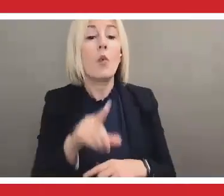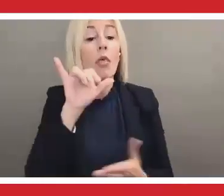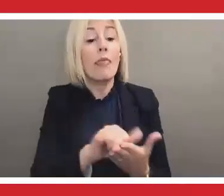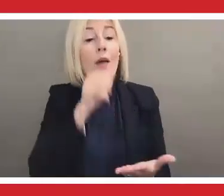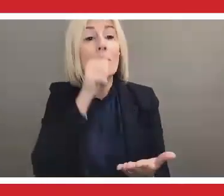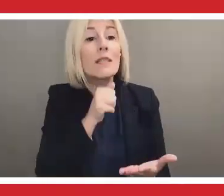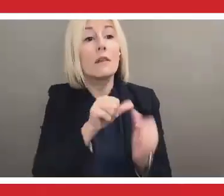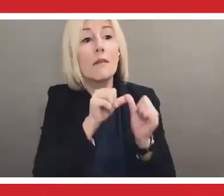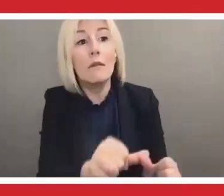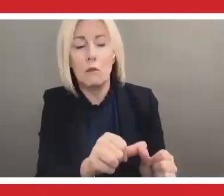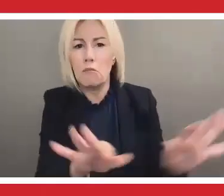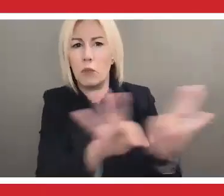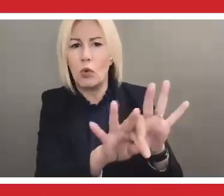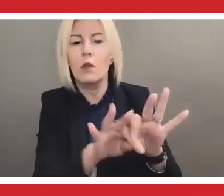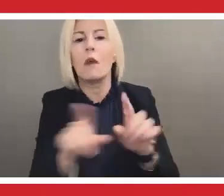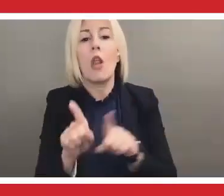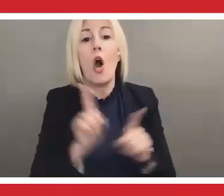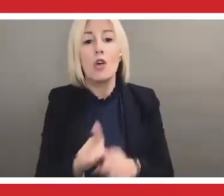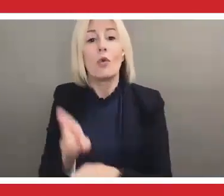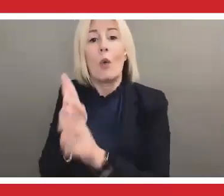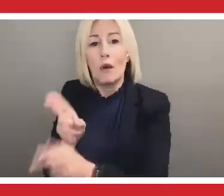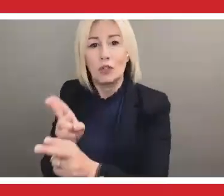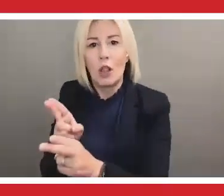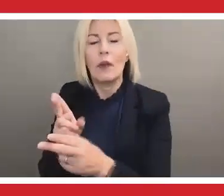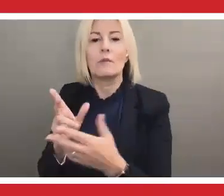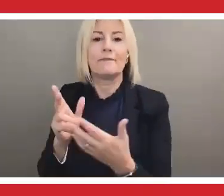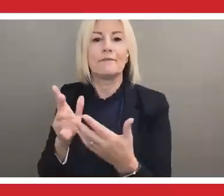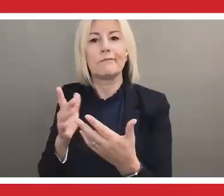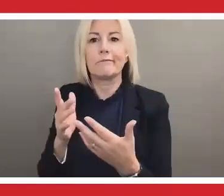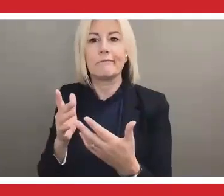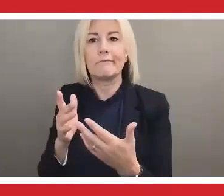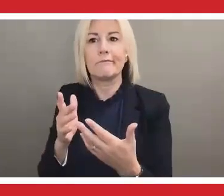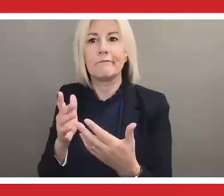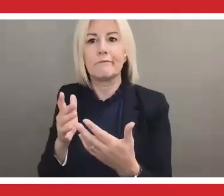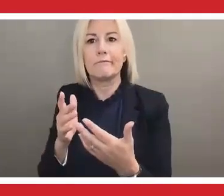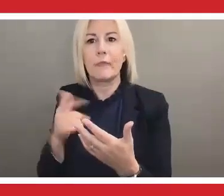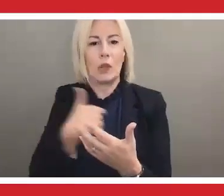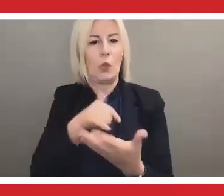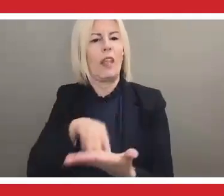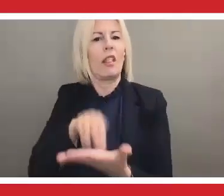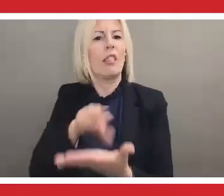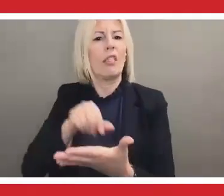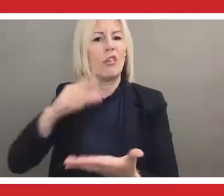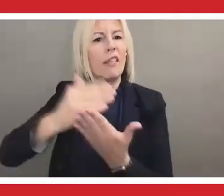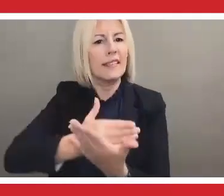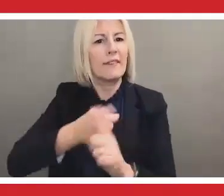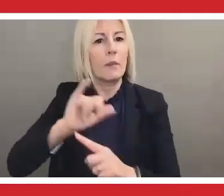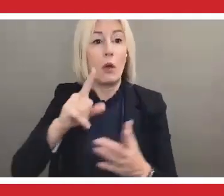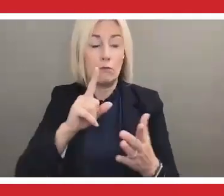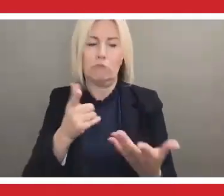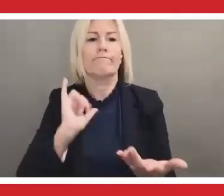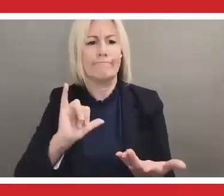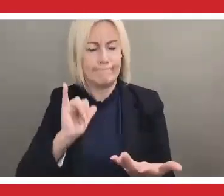also did accelerate. We learned lessons from it. lessons about what works, lessons about what was